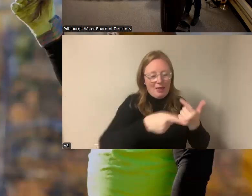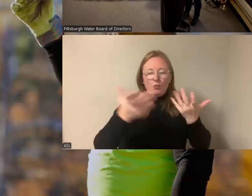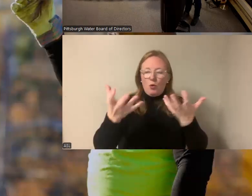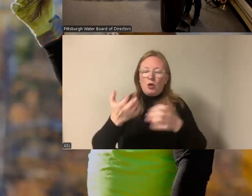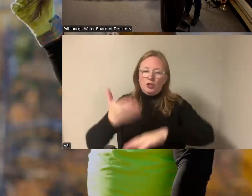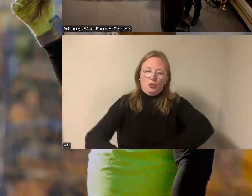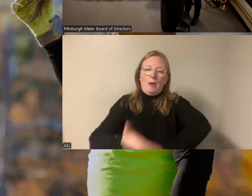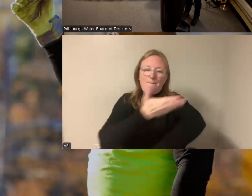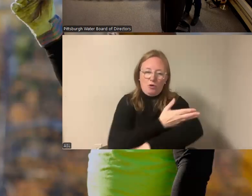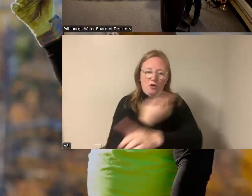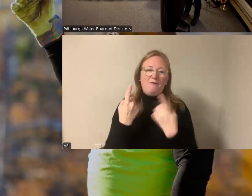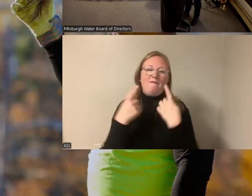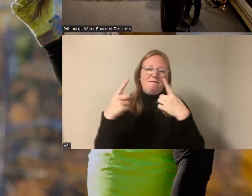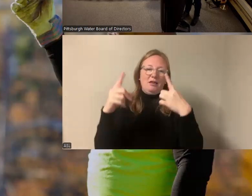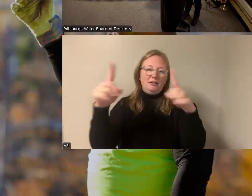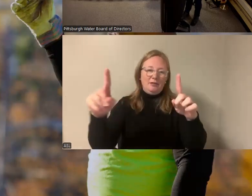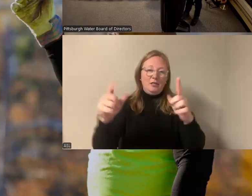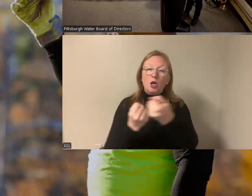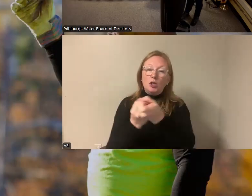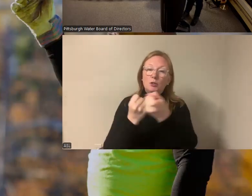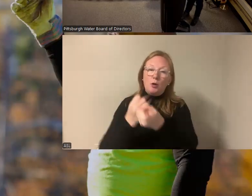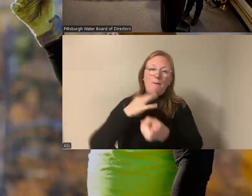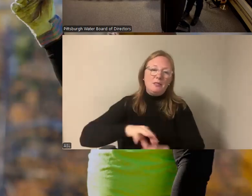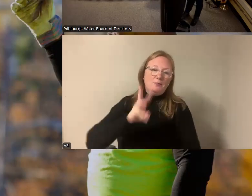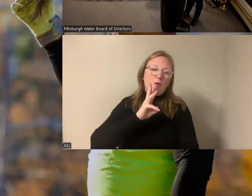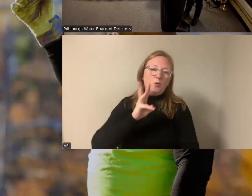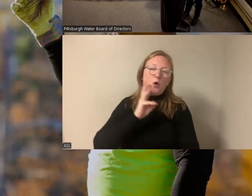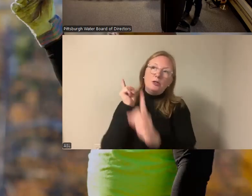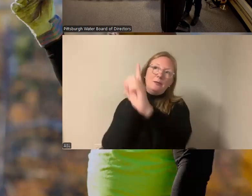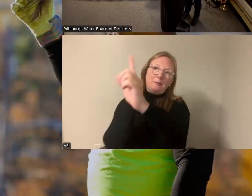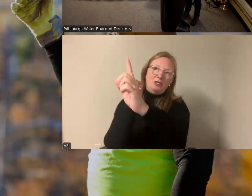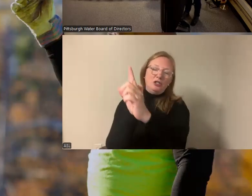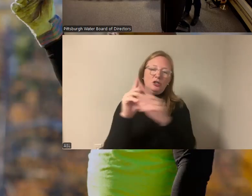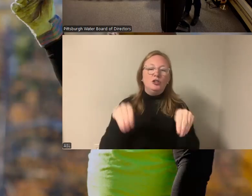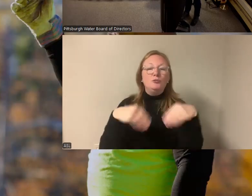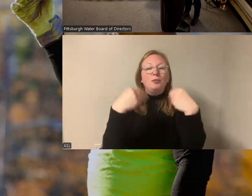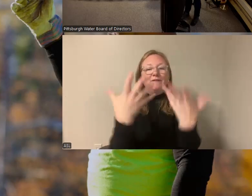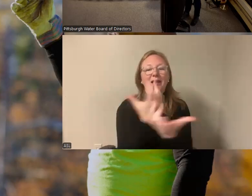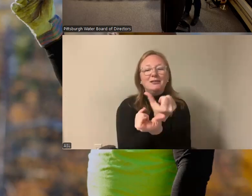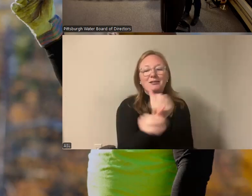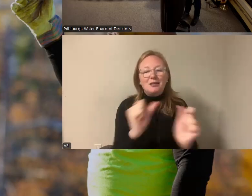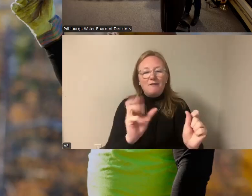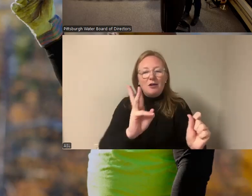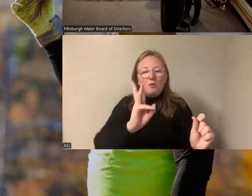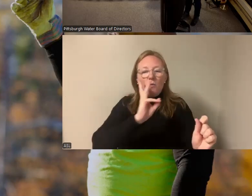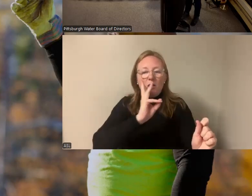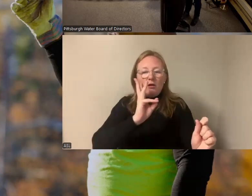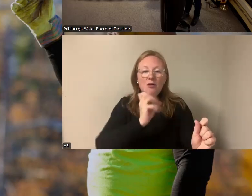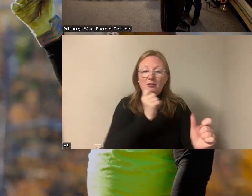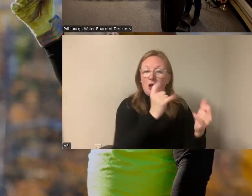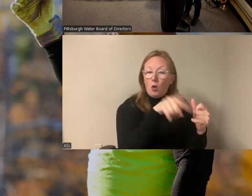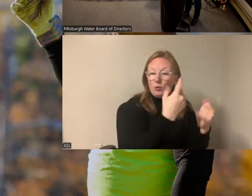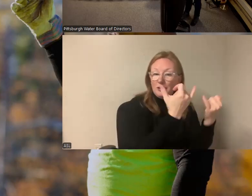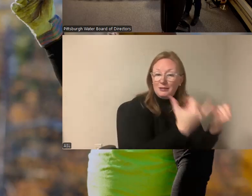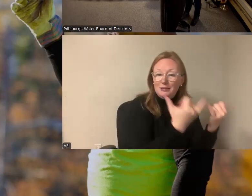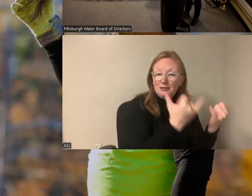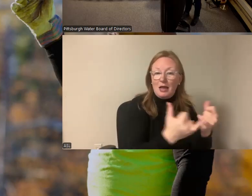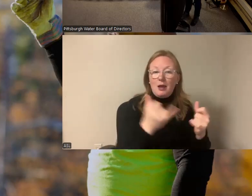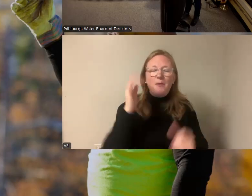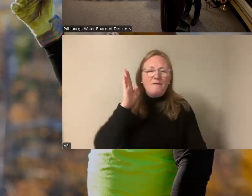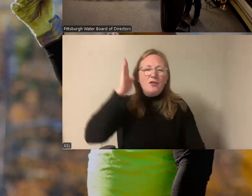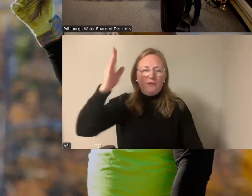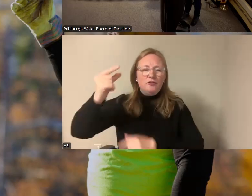some efficiencies to support Pittsburgh Water's mission to provide safe and reliable water services, not just for today, but also for future